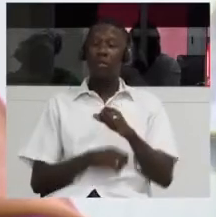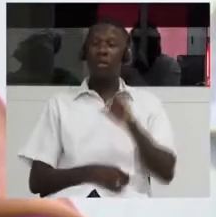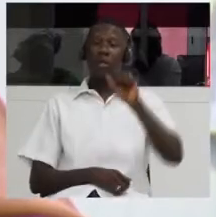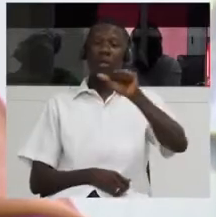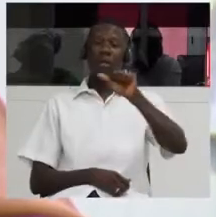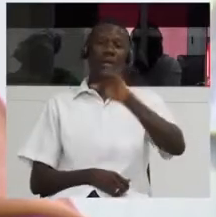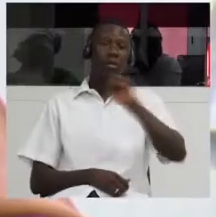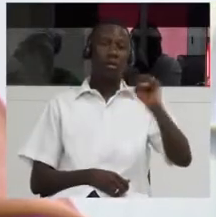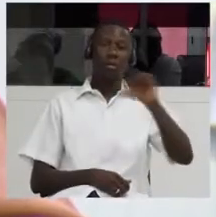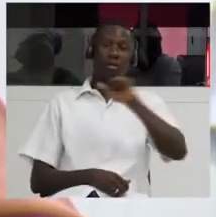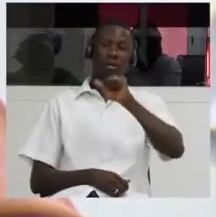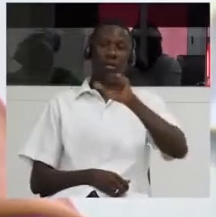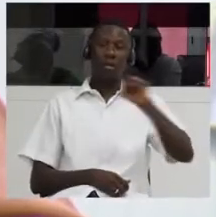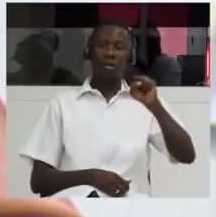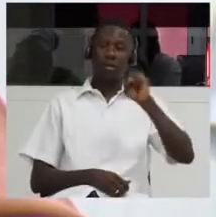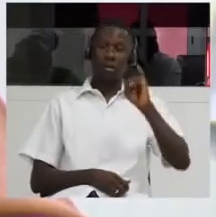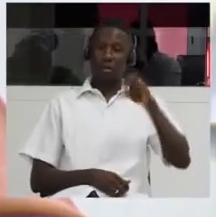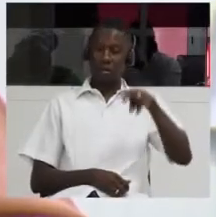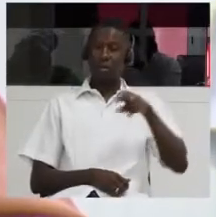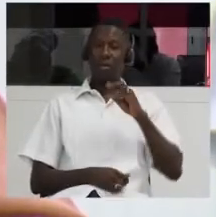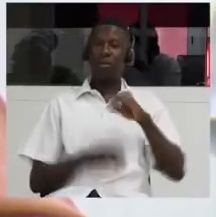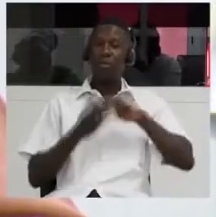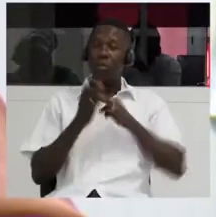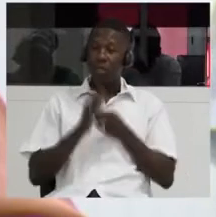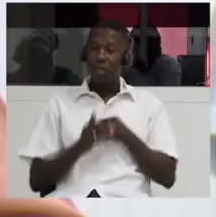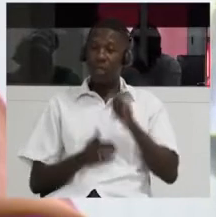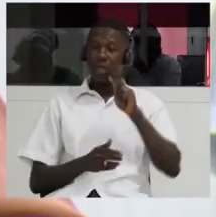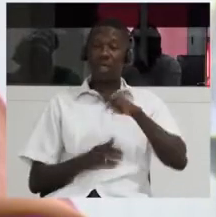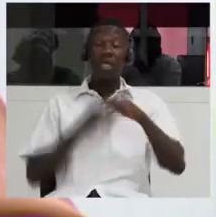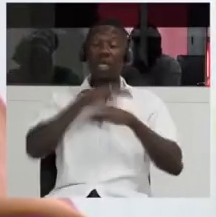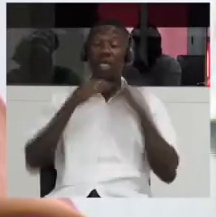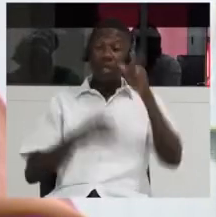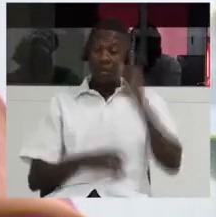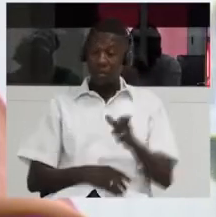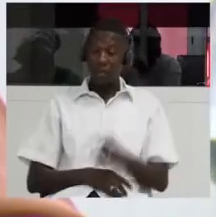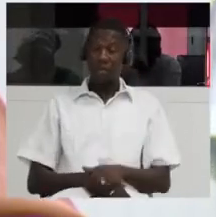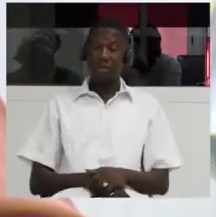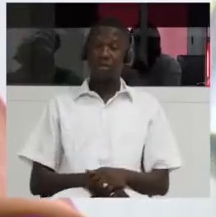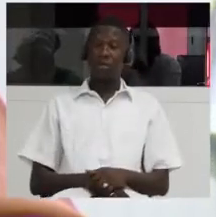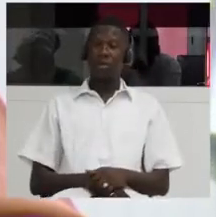Kindly tell us your date of birth, please. I was born on the 17th